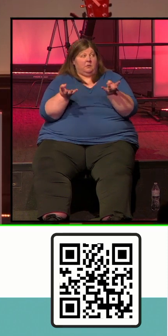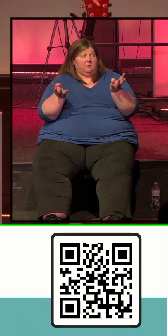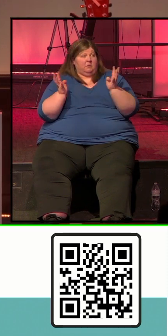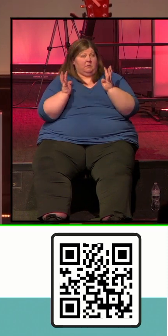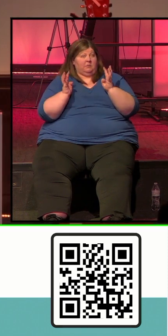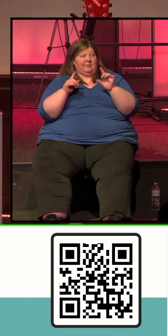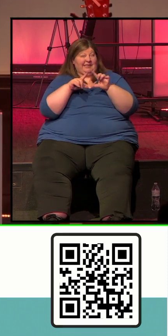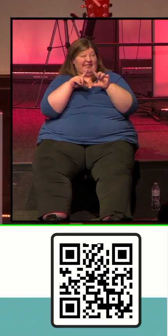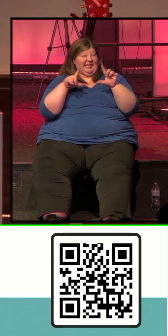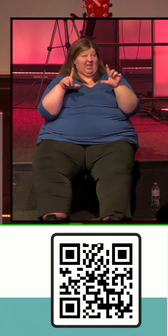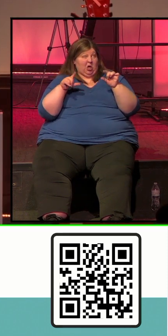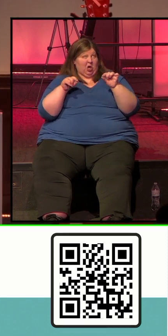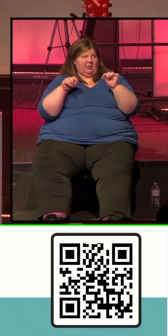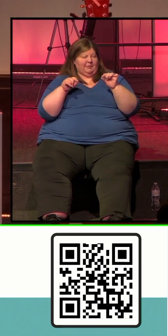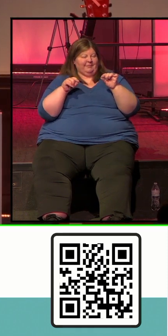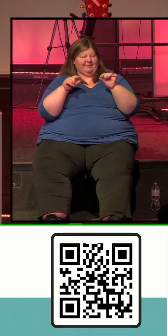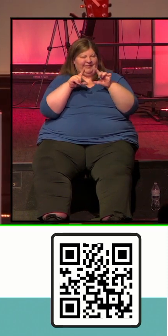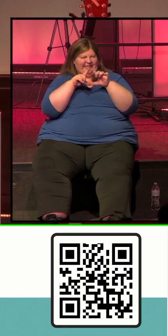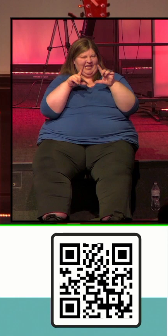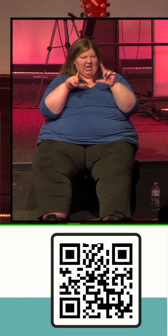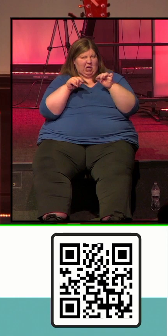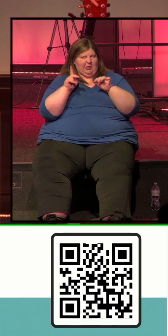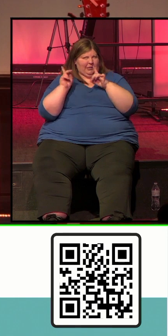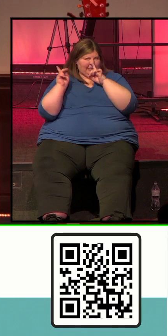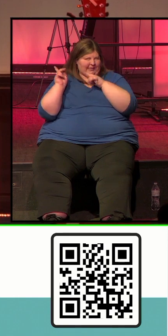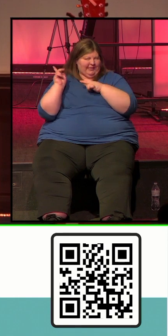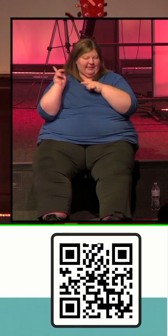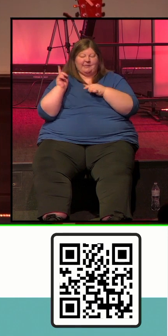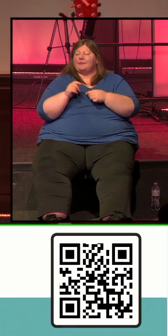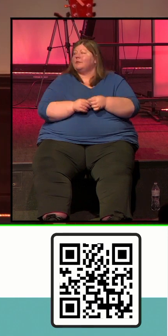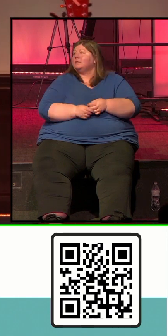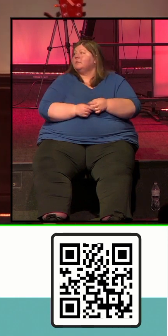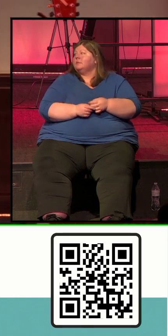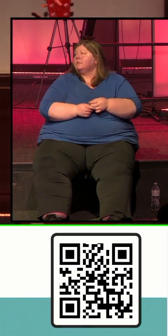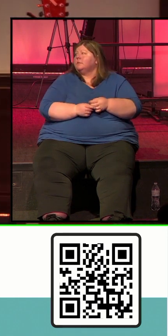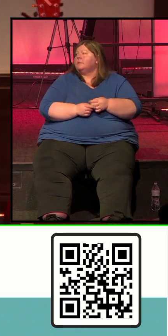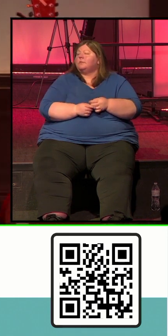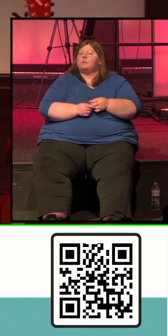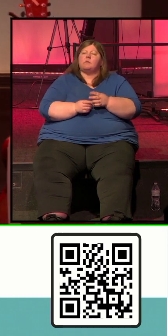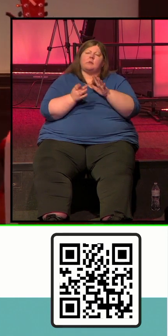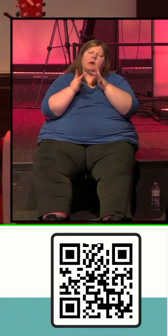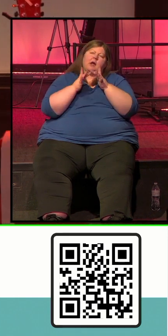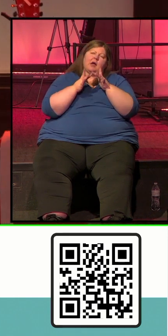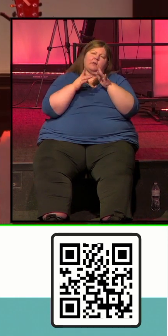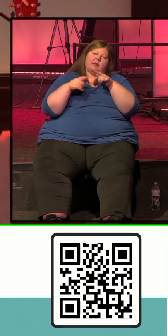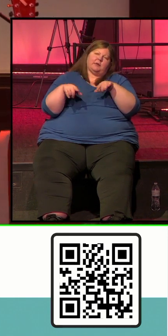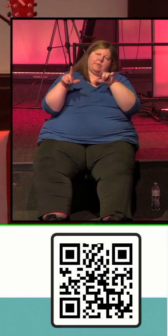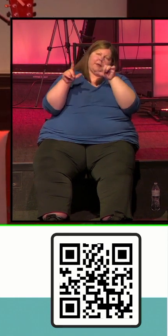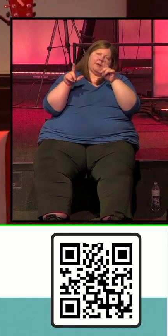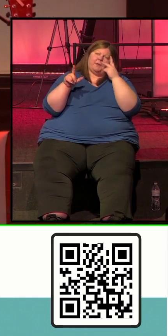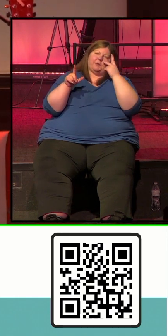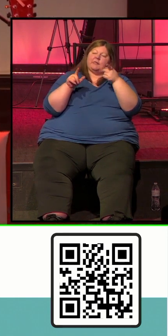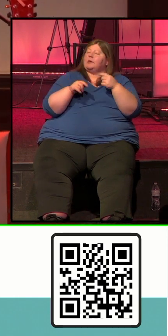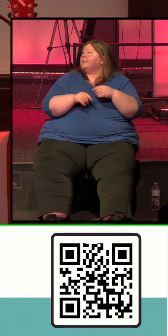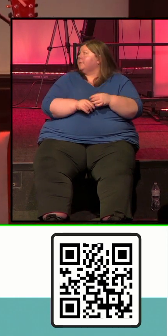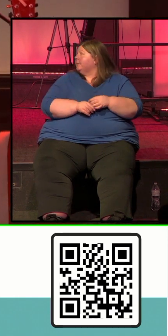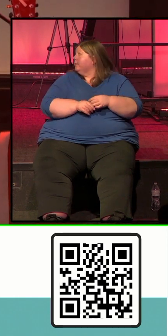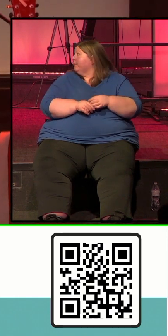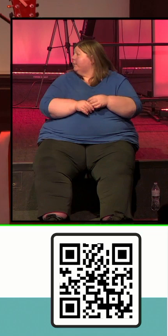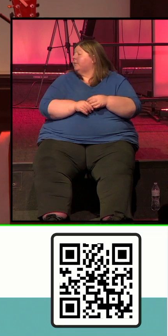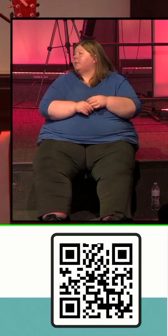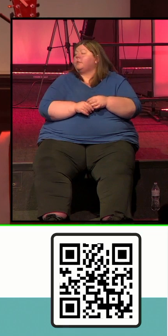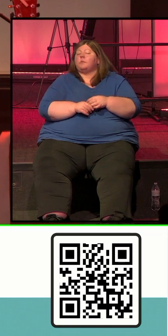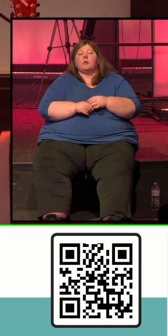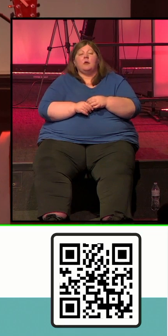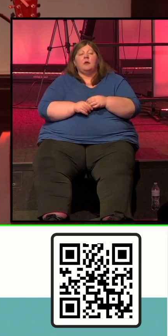on it probably. If you haven't noticed, it's a card. It looks like this. If you want to grab that right now, and if you're watching online, it'll be popping up on the screen in front of you. There's a